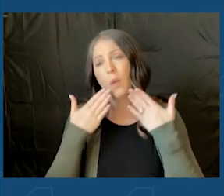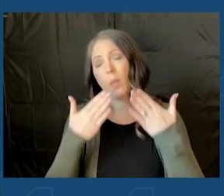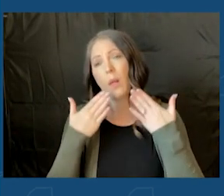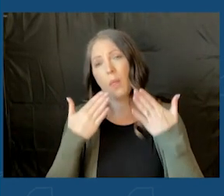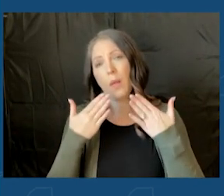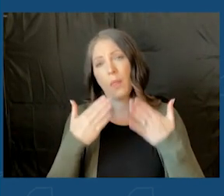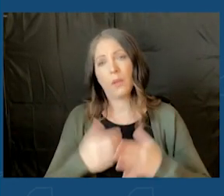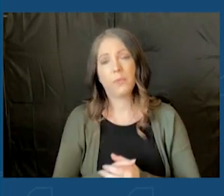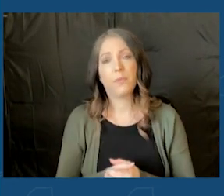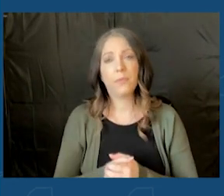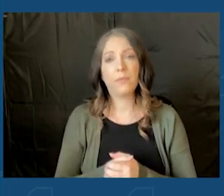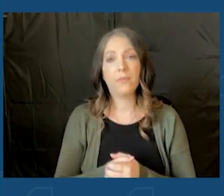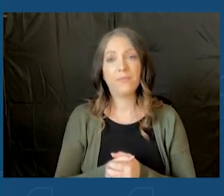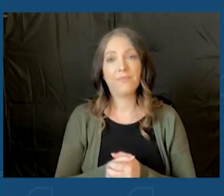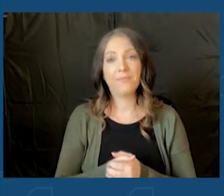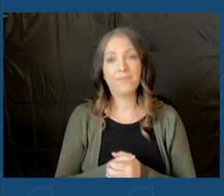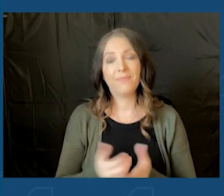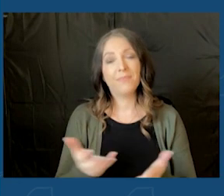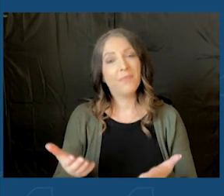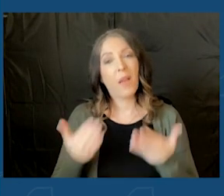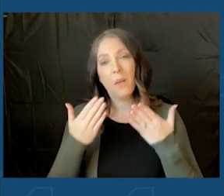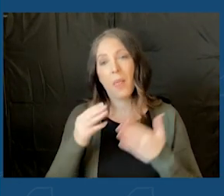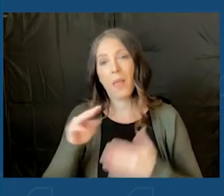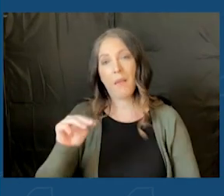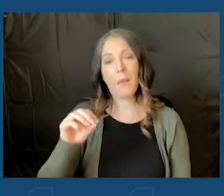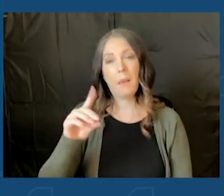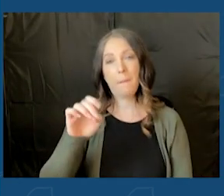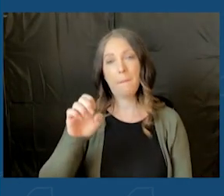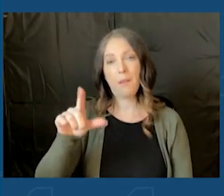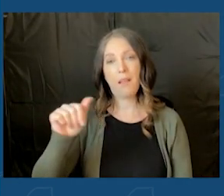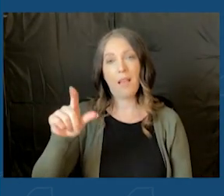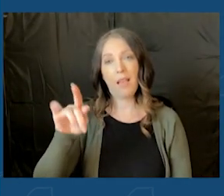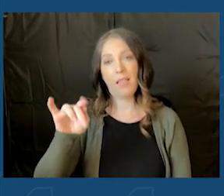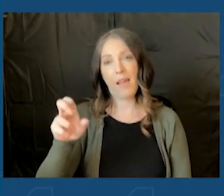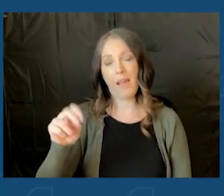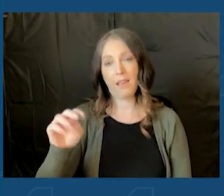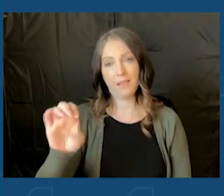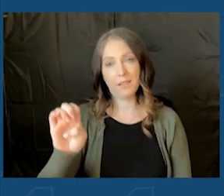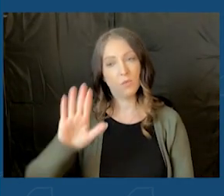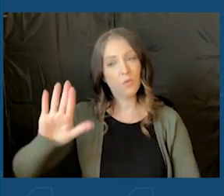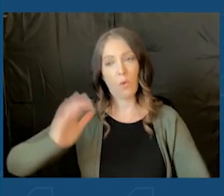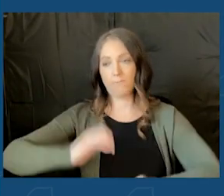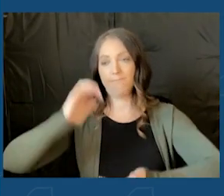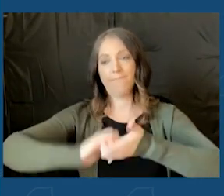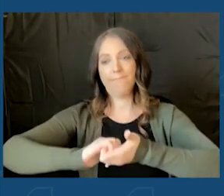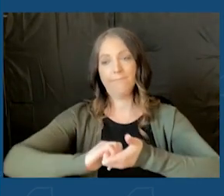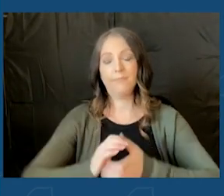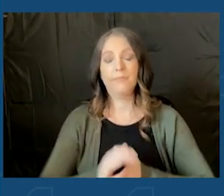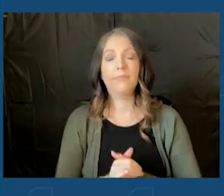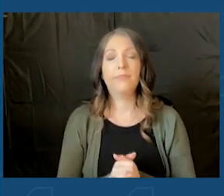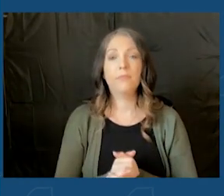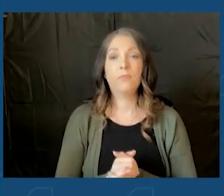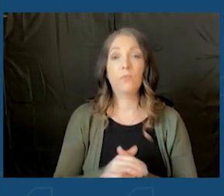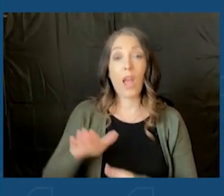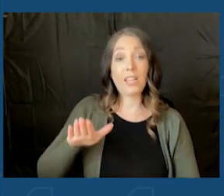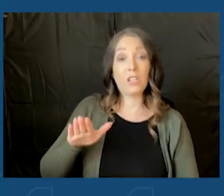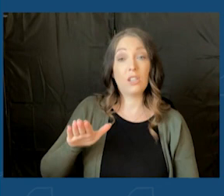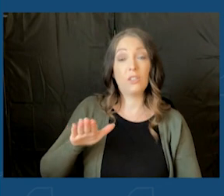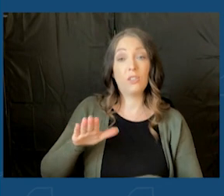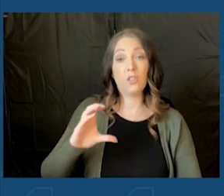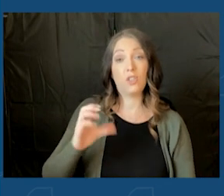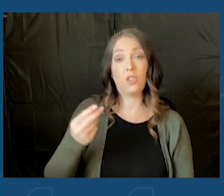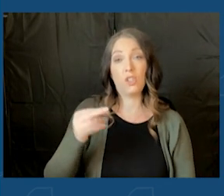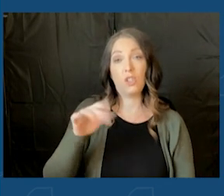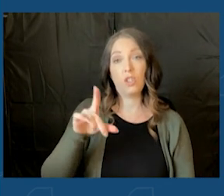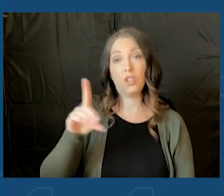I'd also like to thank the Model Alliance for their partnership, and Child USA, Professor Marcy